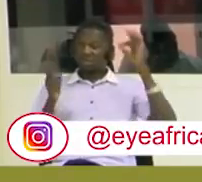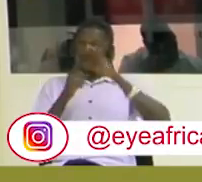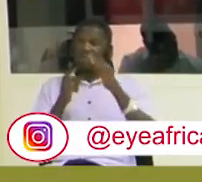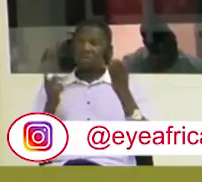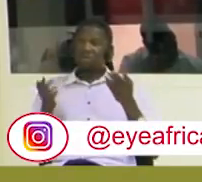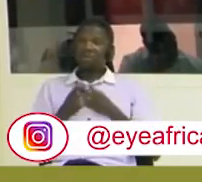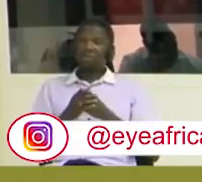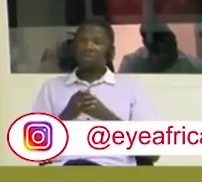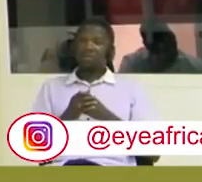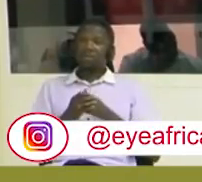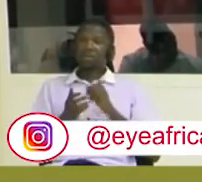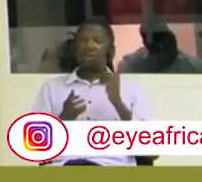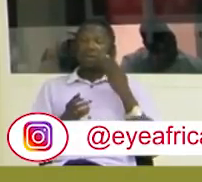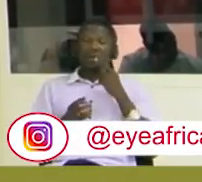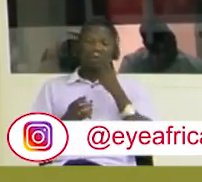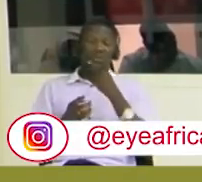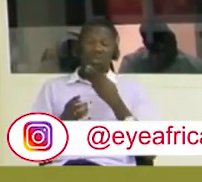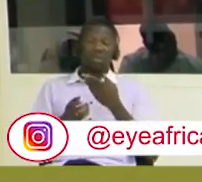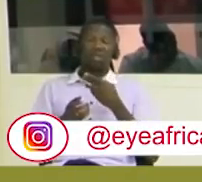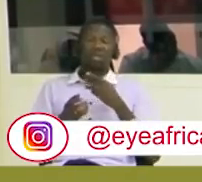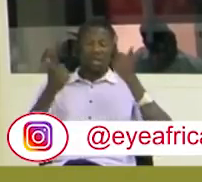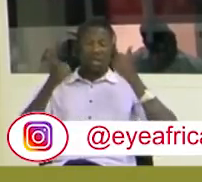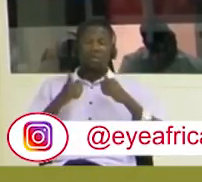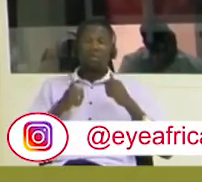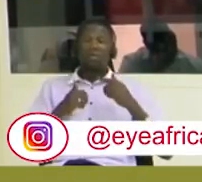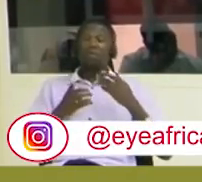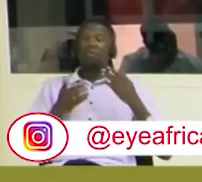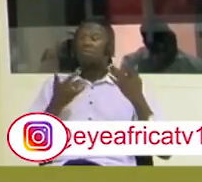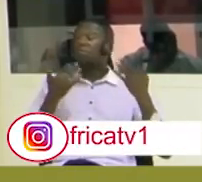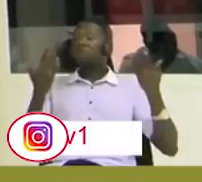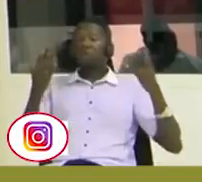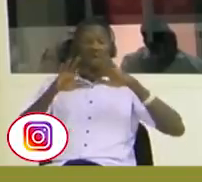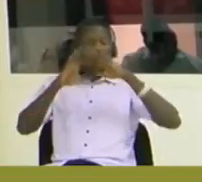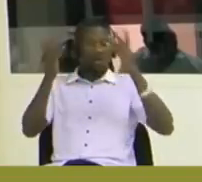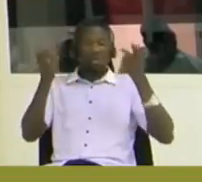it happened frequently. It happened all the time. No. That is far